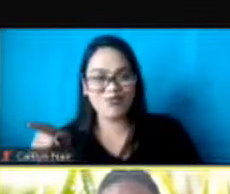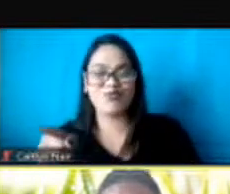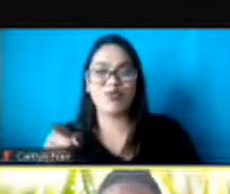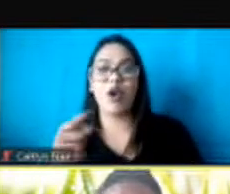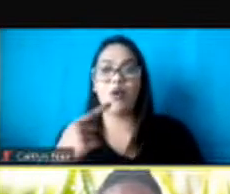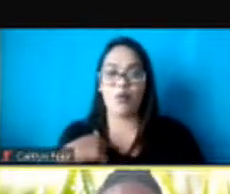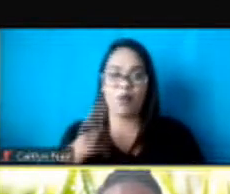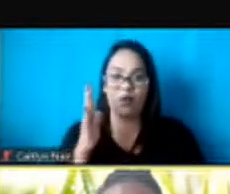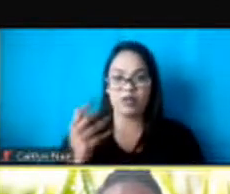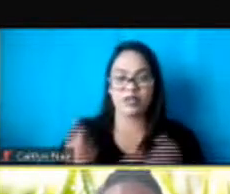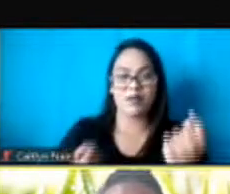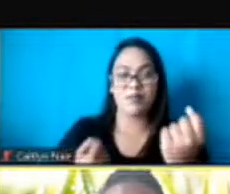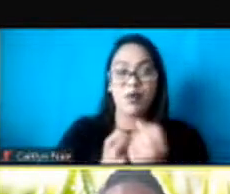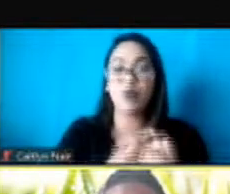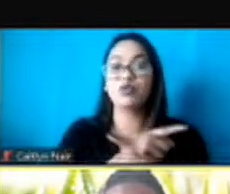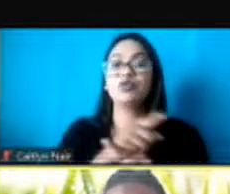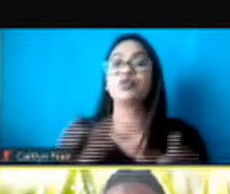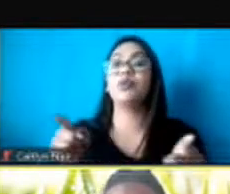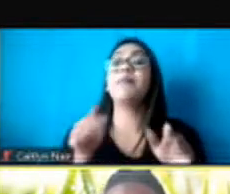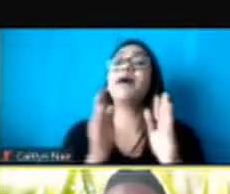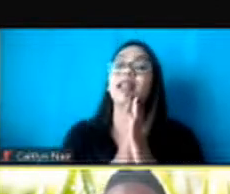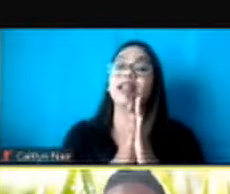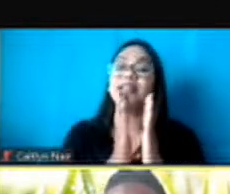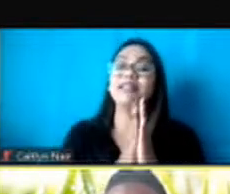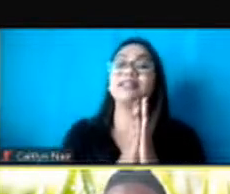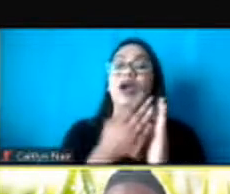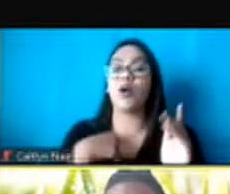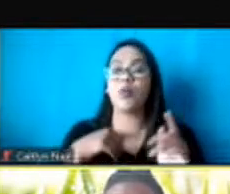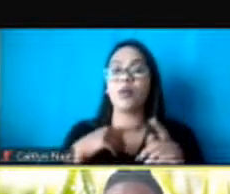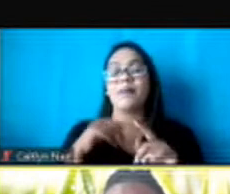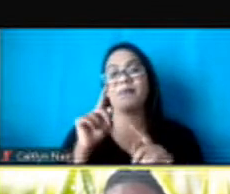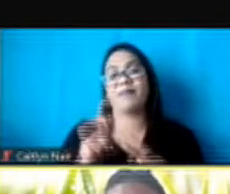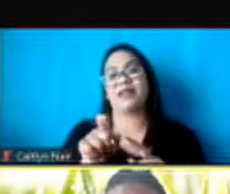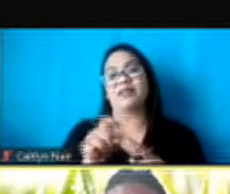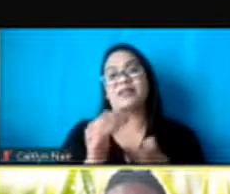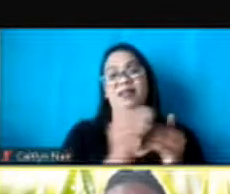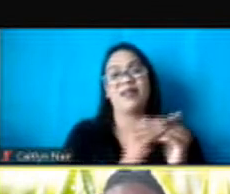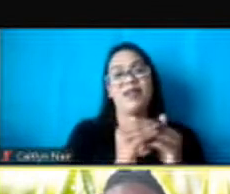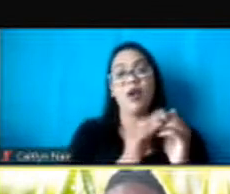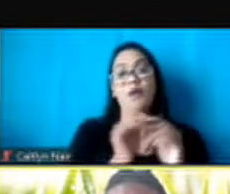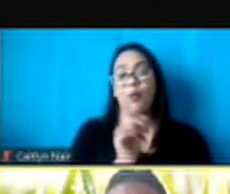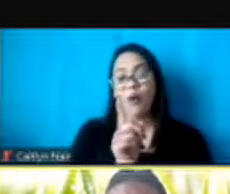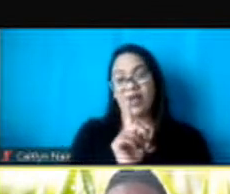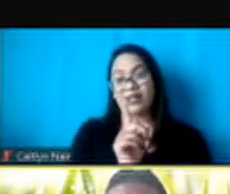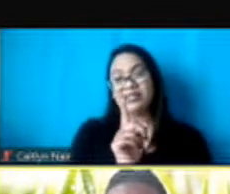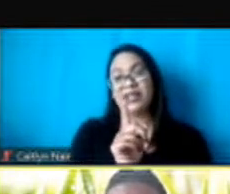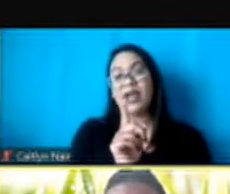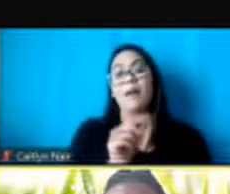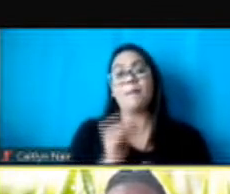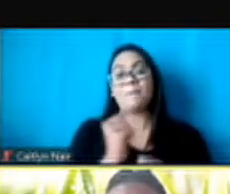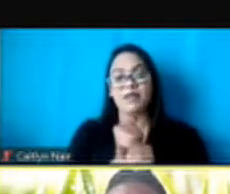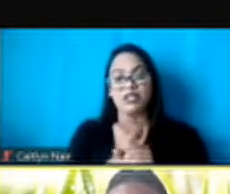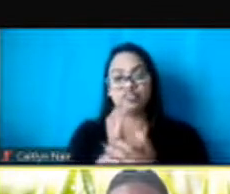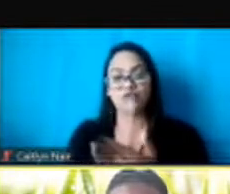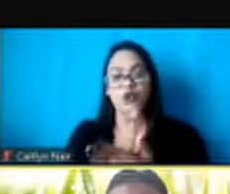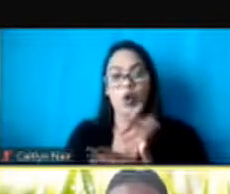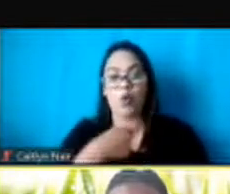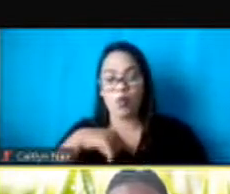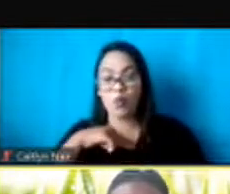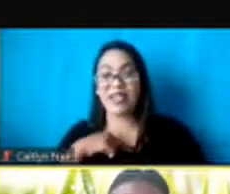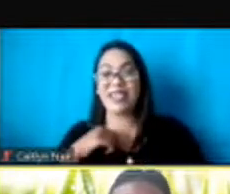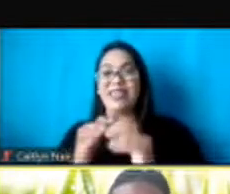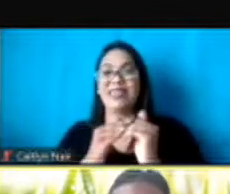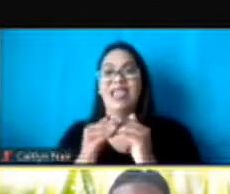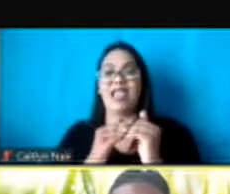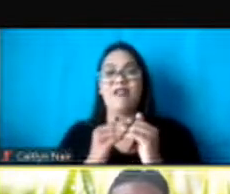What we need to develop in this country to make this work better is proper trauma systems, and the way to do that is through trauma registries. But when